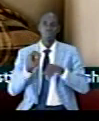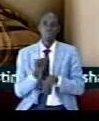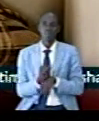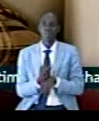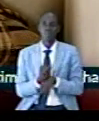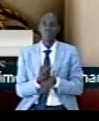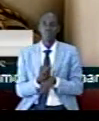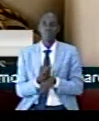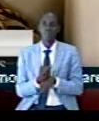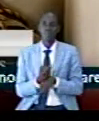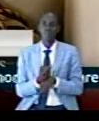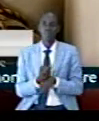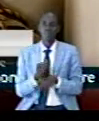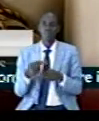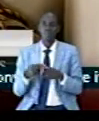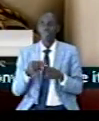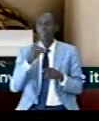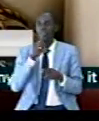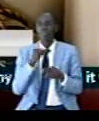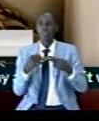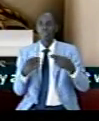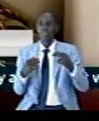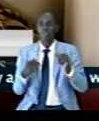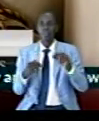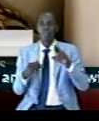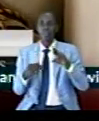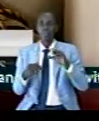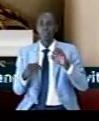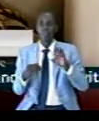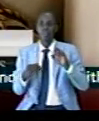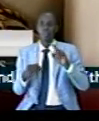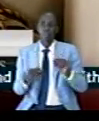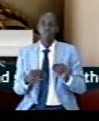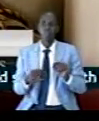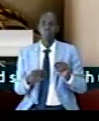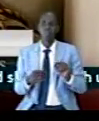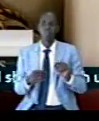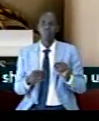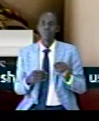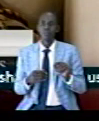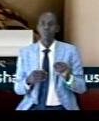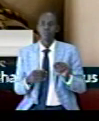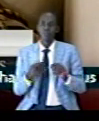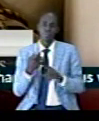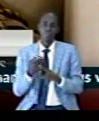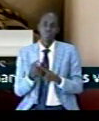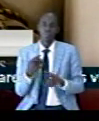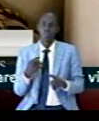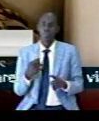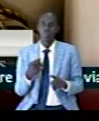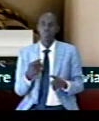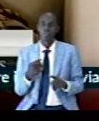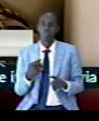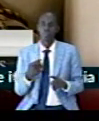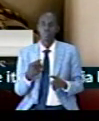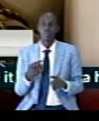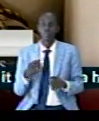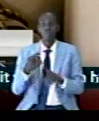My name is Harriet Musonda from Deeper Life Bible Church in Lusaka,